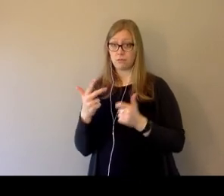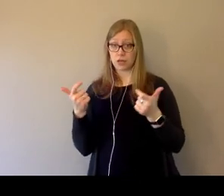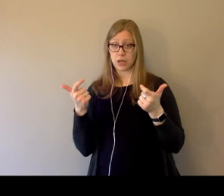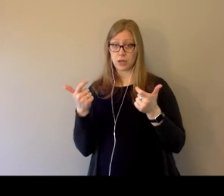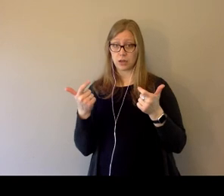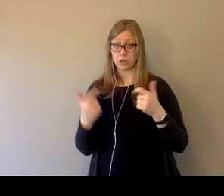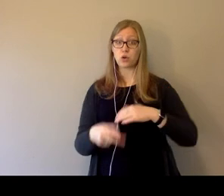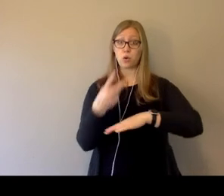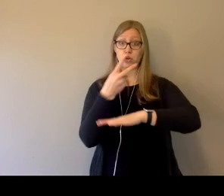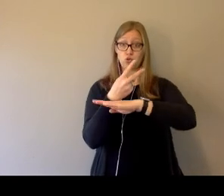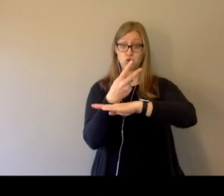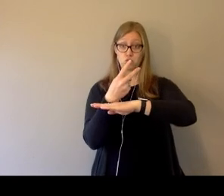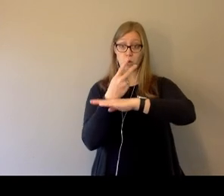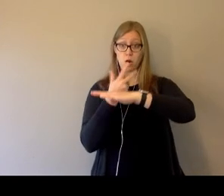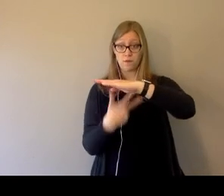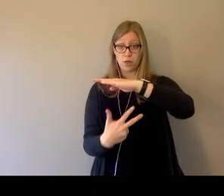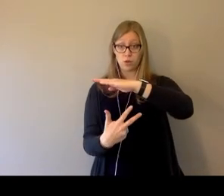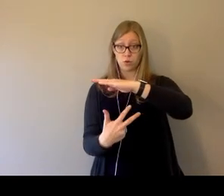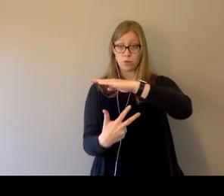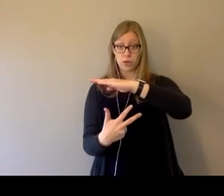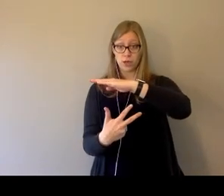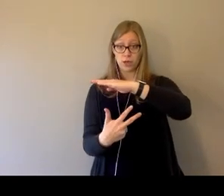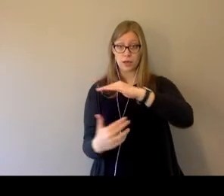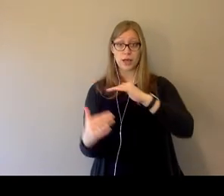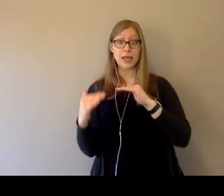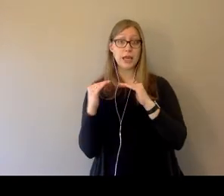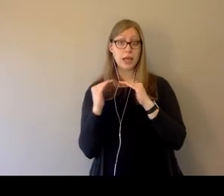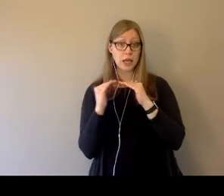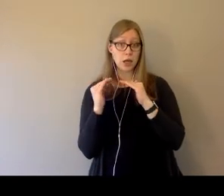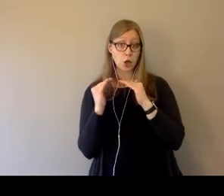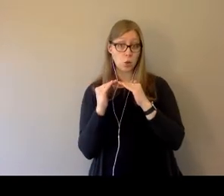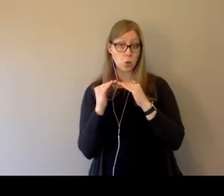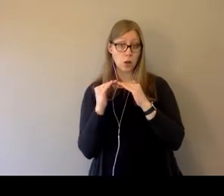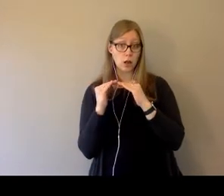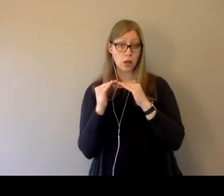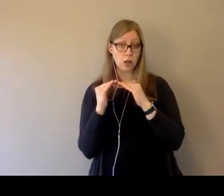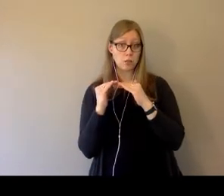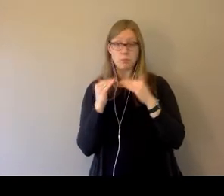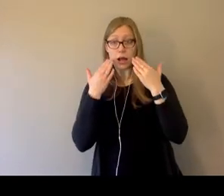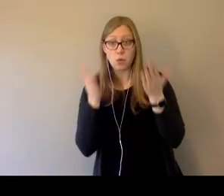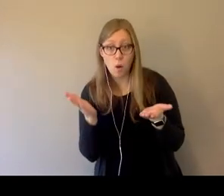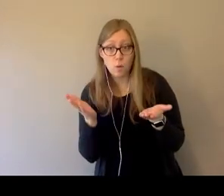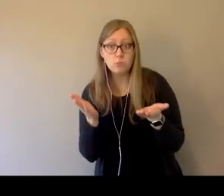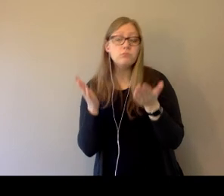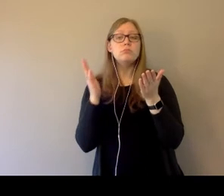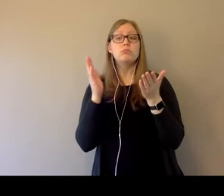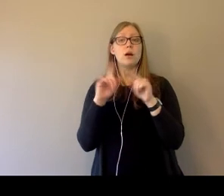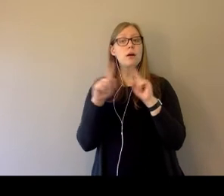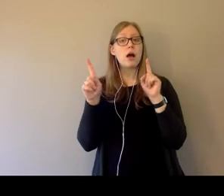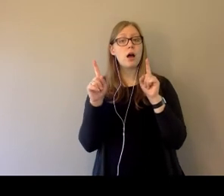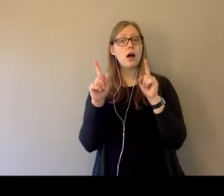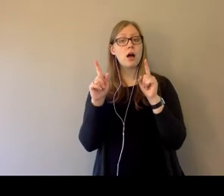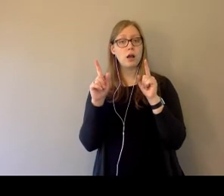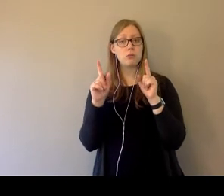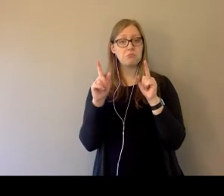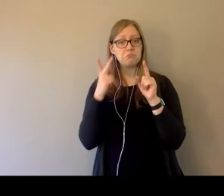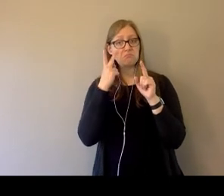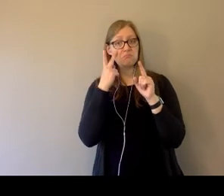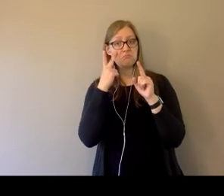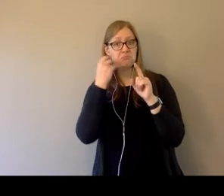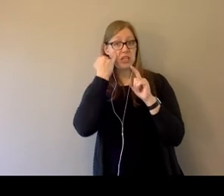and I'm going to show that that is equal to, I don't know yet, so I'm going to put a question mark. I'm going to show that that is equal